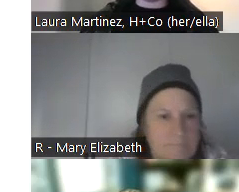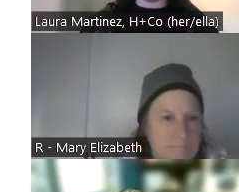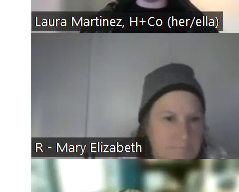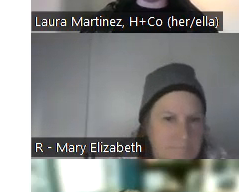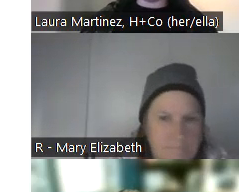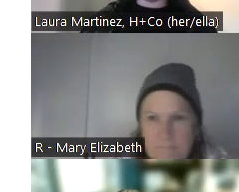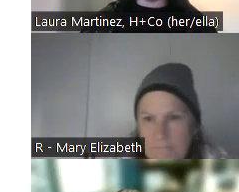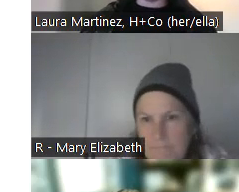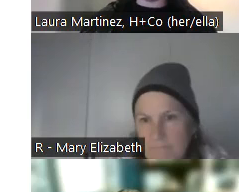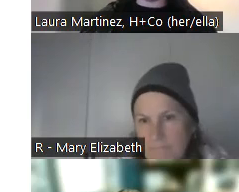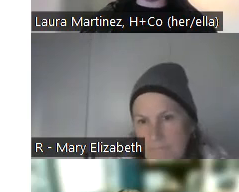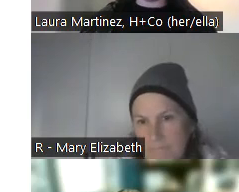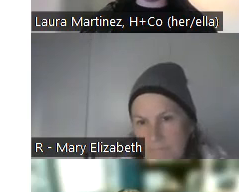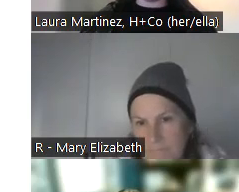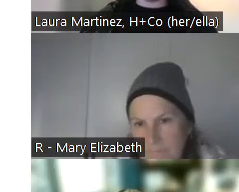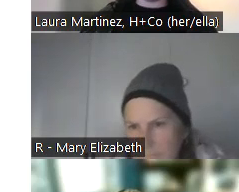out.